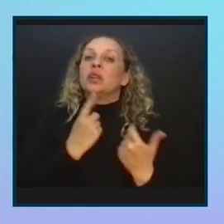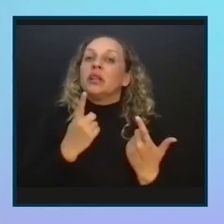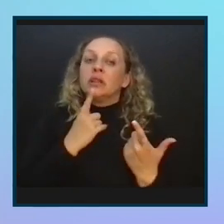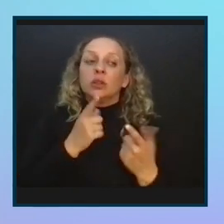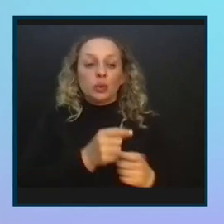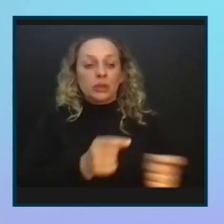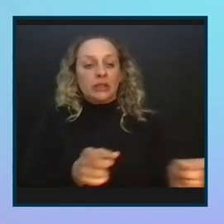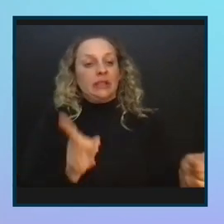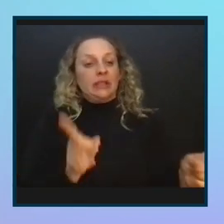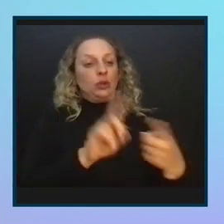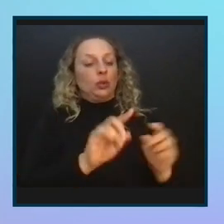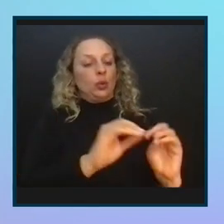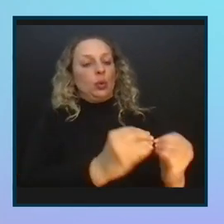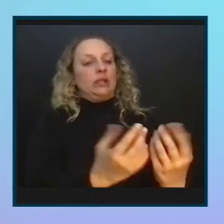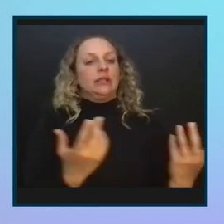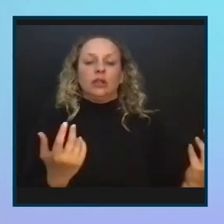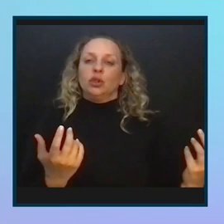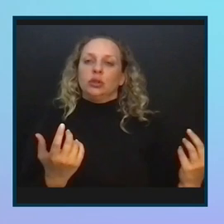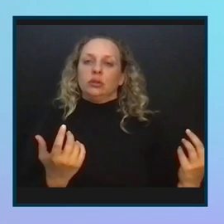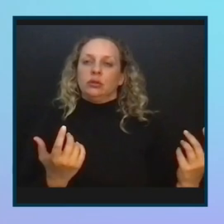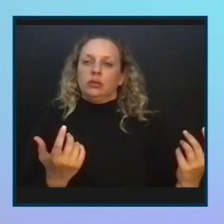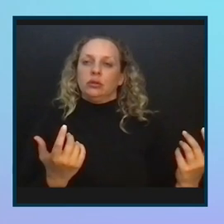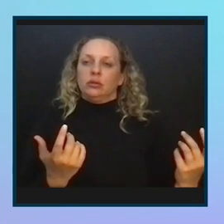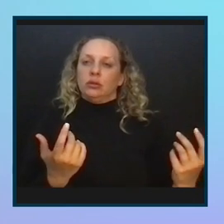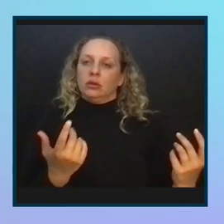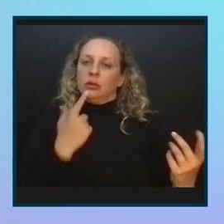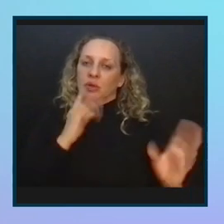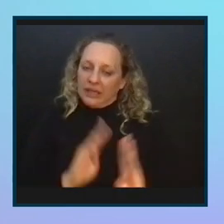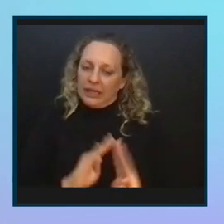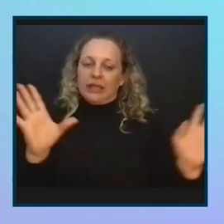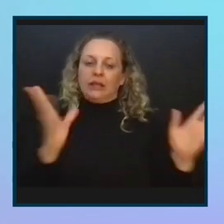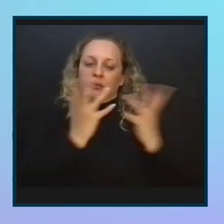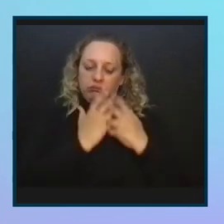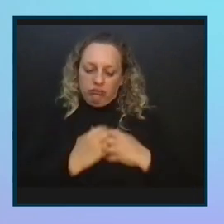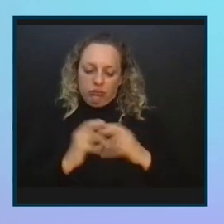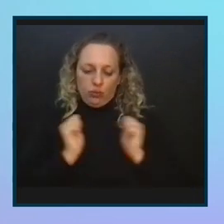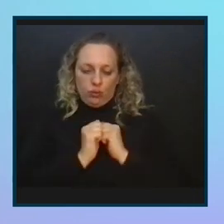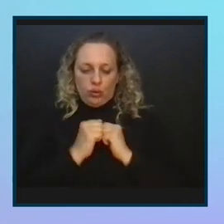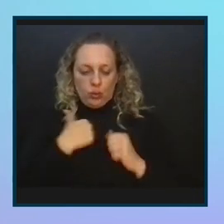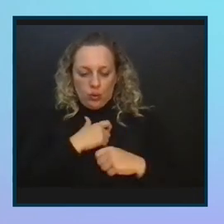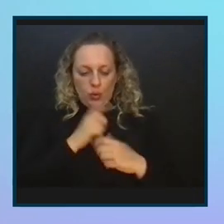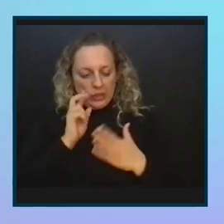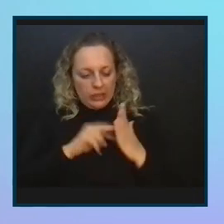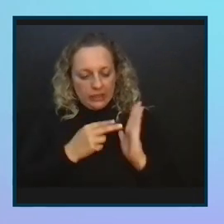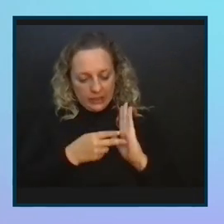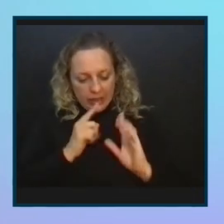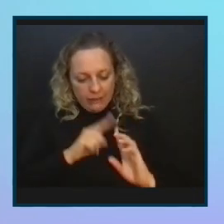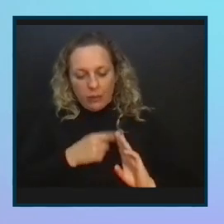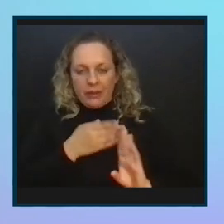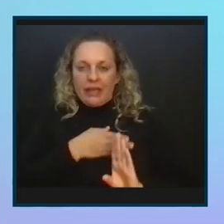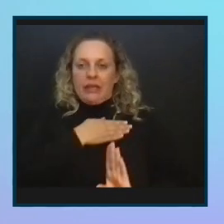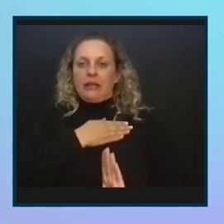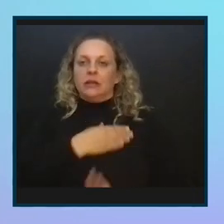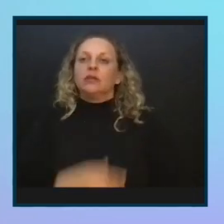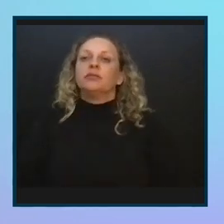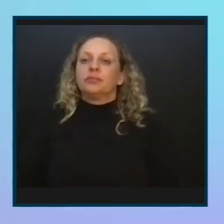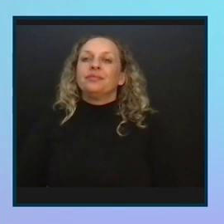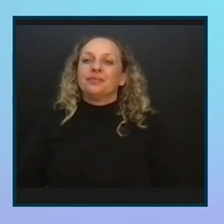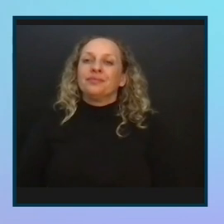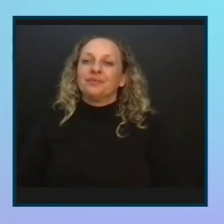released to the organization, they're pretty clearly aligned with what we intended from the beginning.